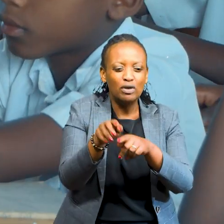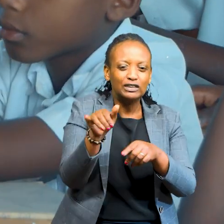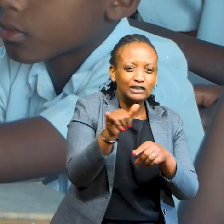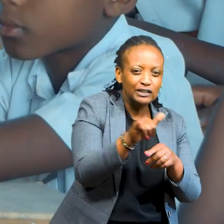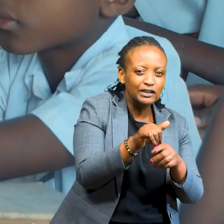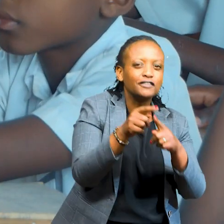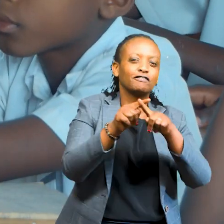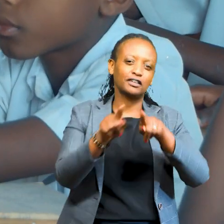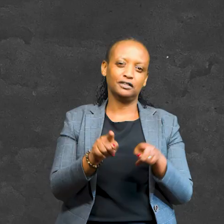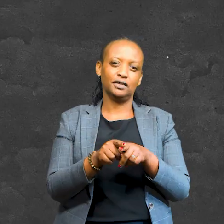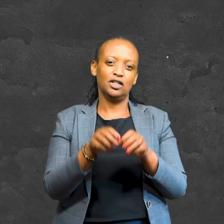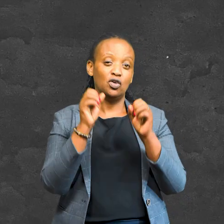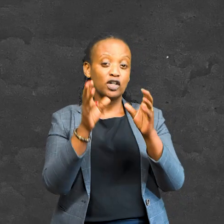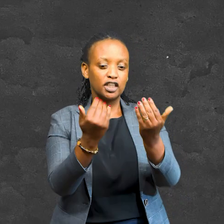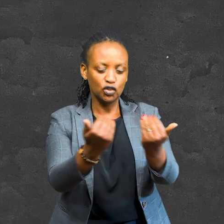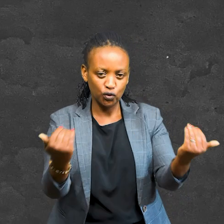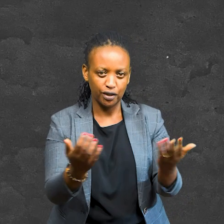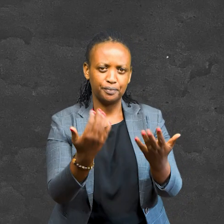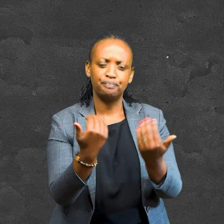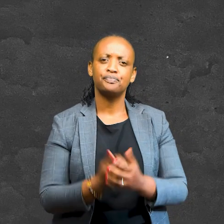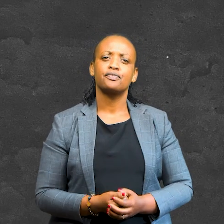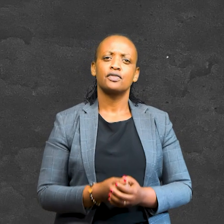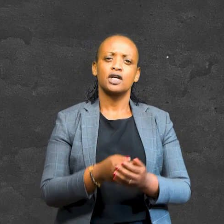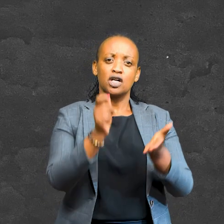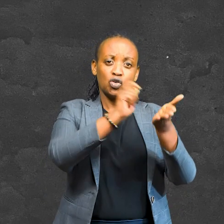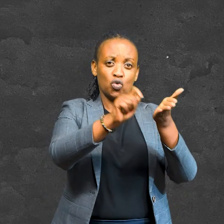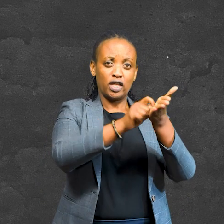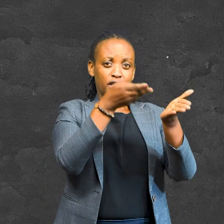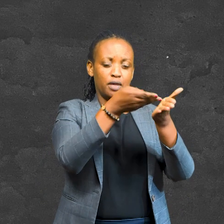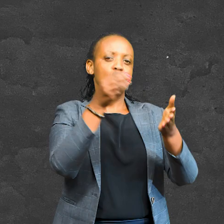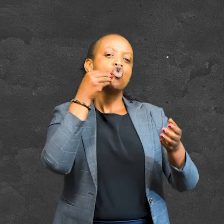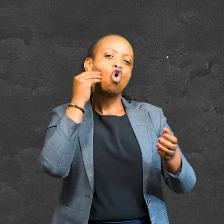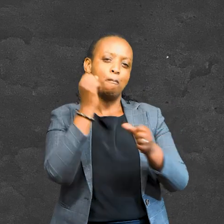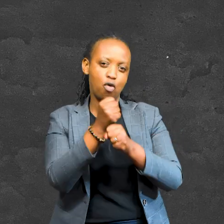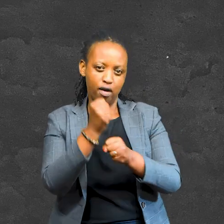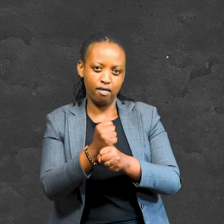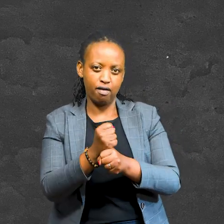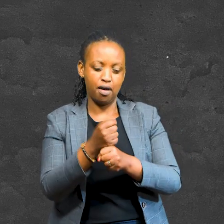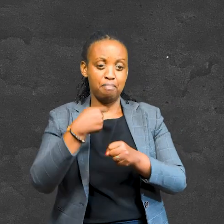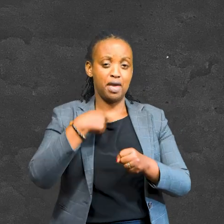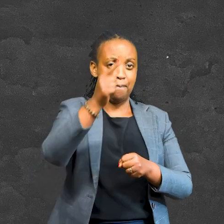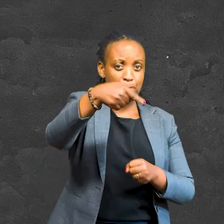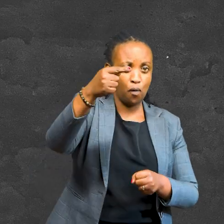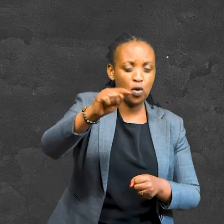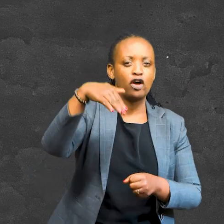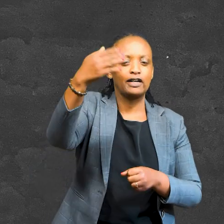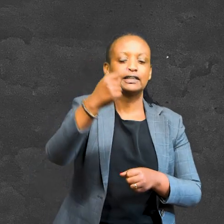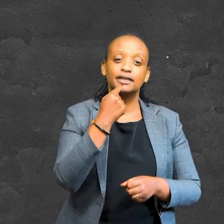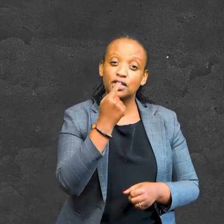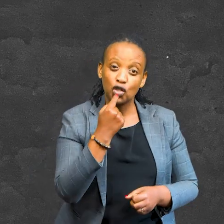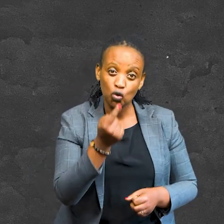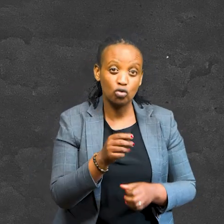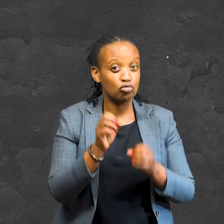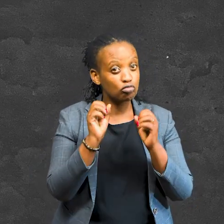difference. Okay? Children, you write this as your homework. I will mark it in the next